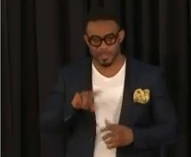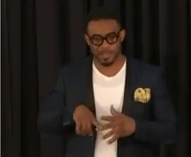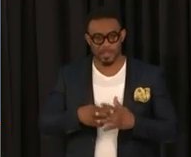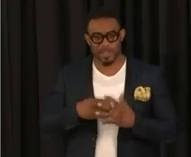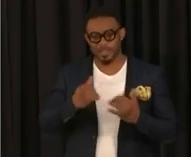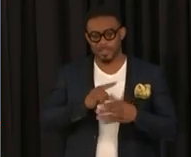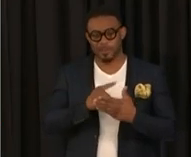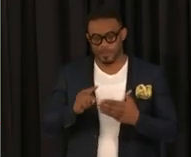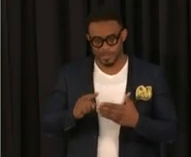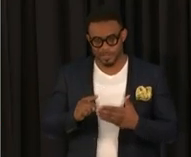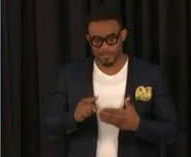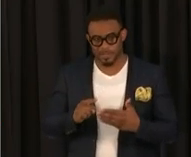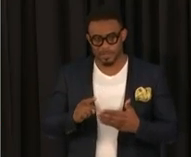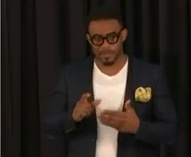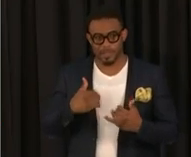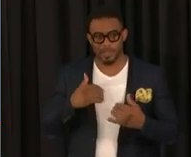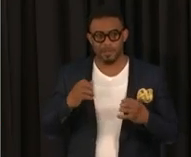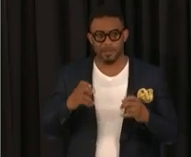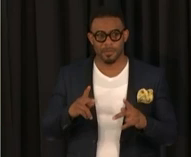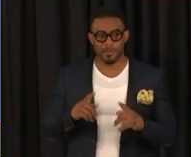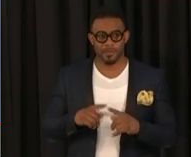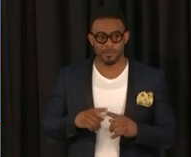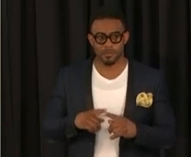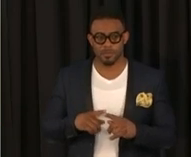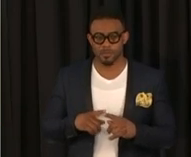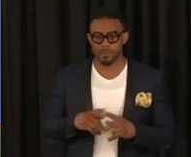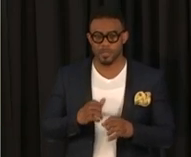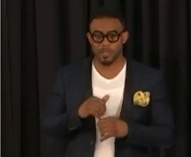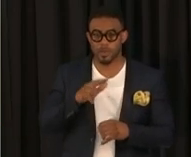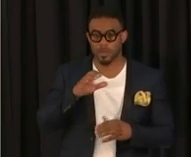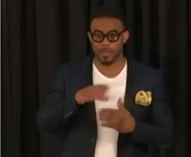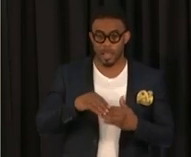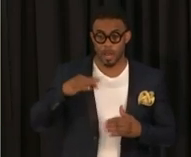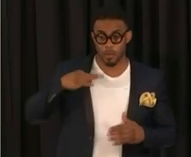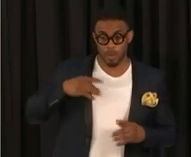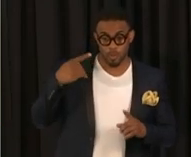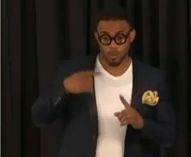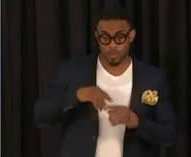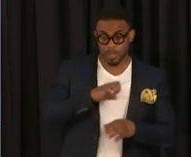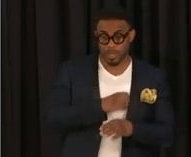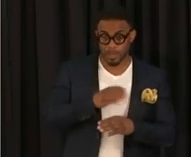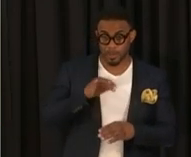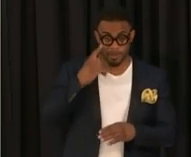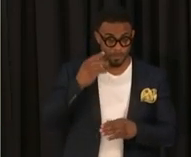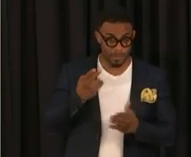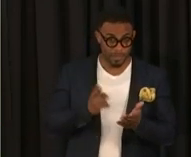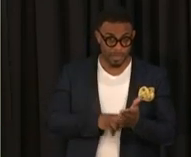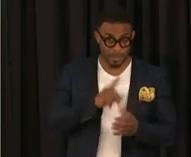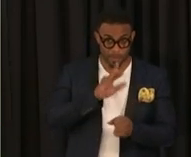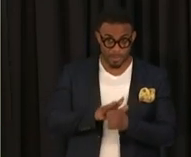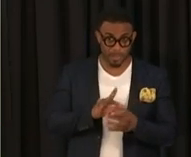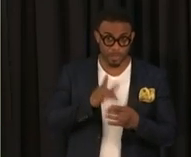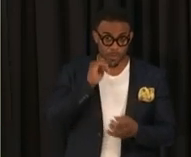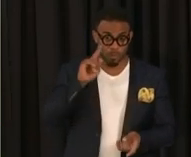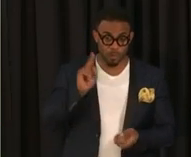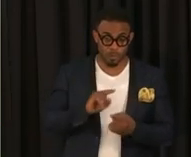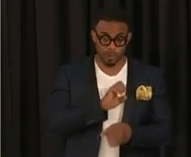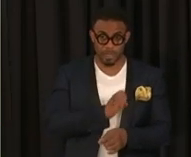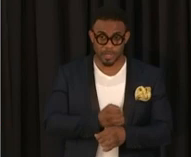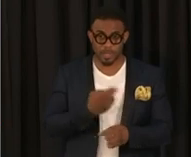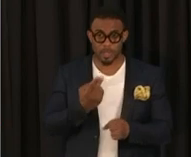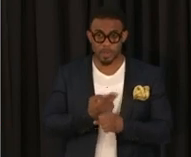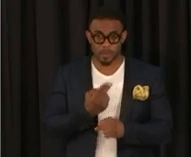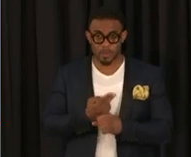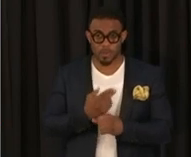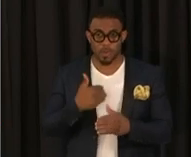which started this week, and you have the opportunity to get a $300 credit towards your energy bill if you sign the pledge to say you will reduce